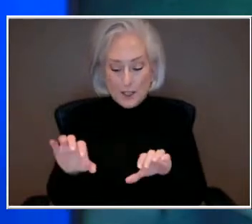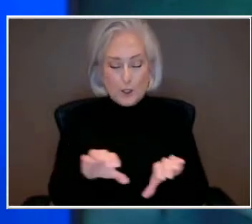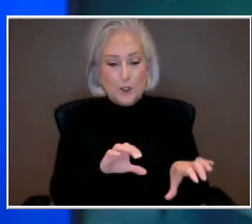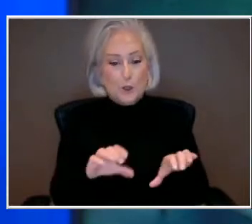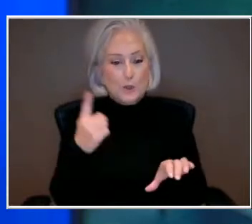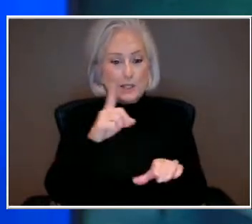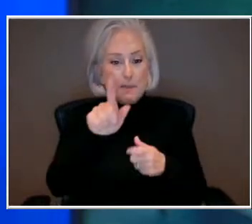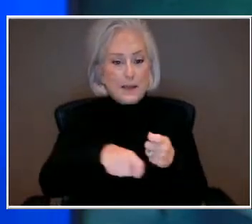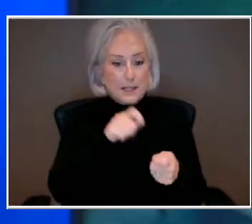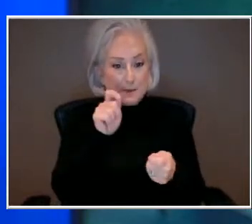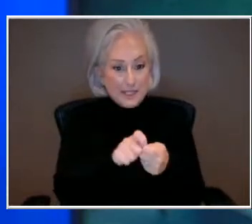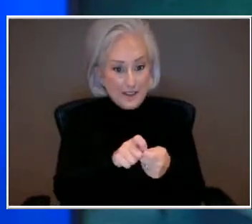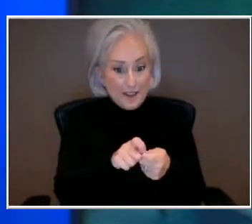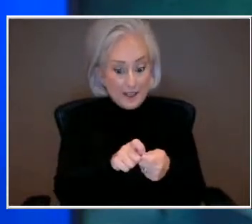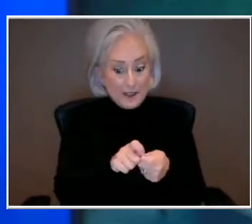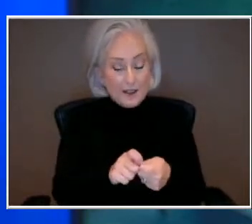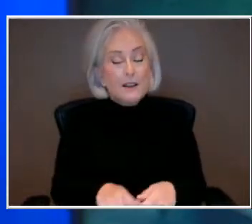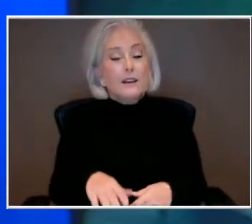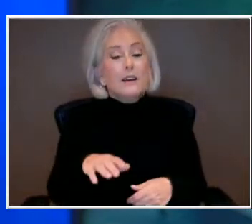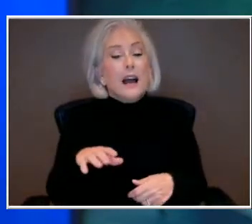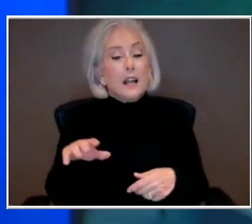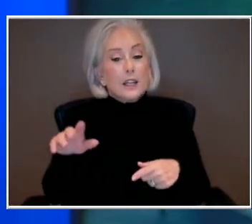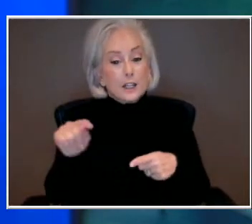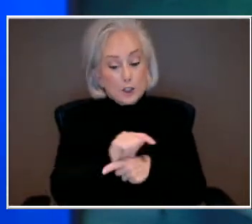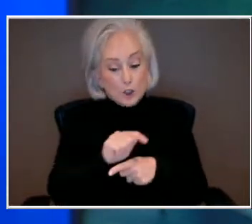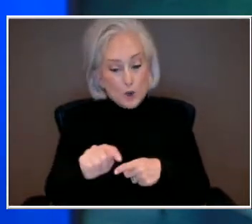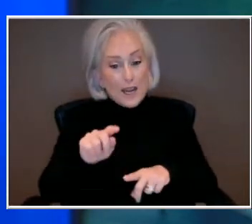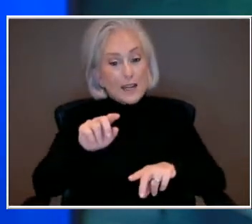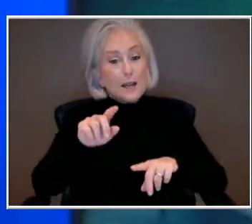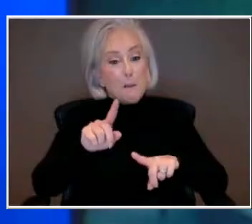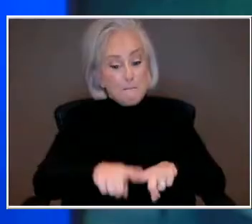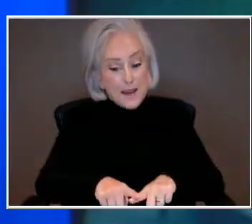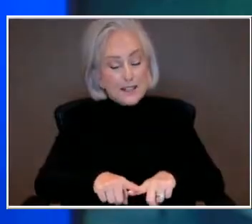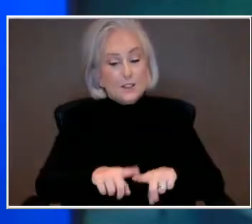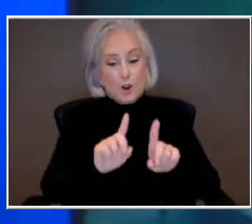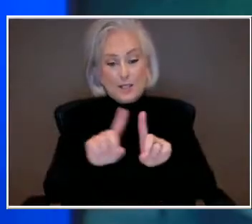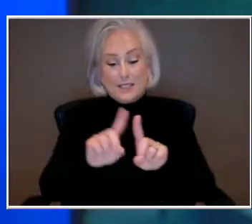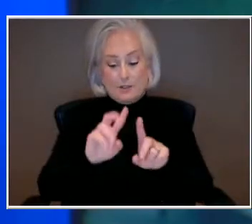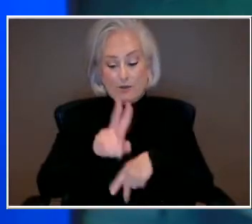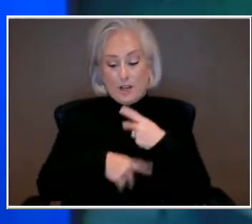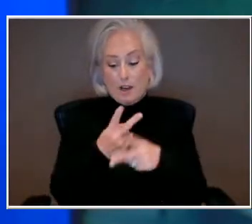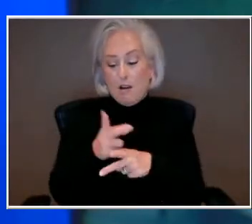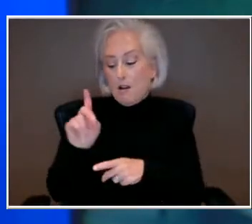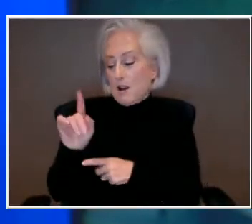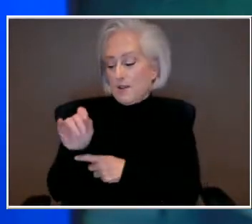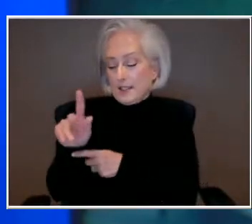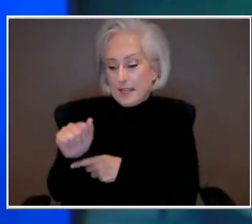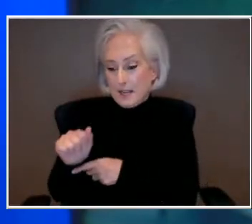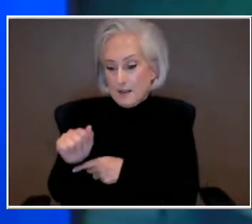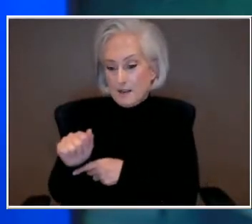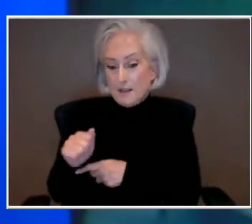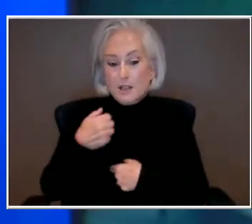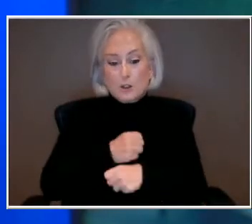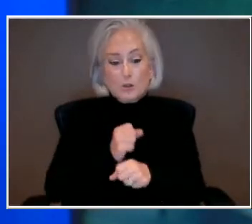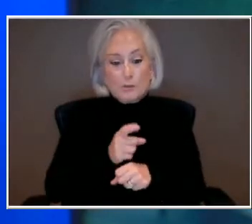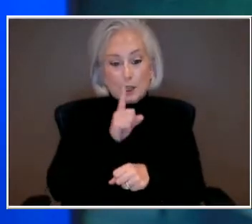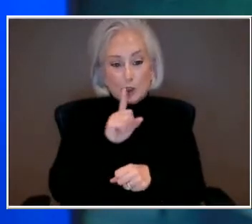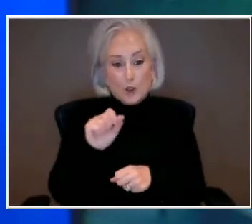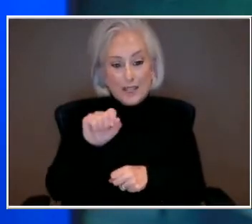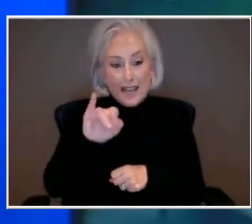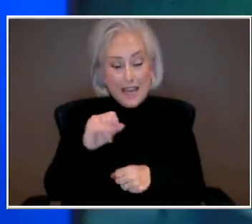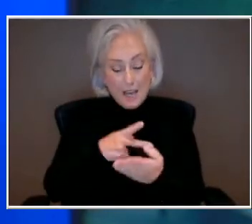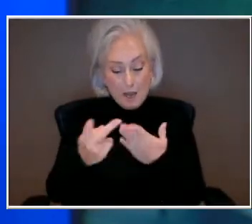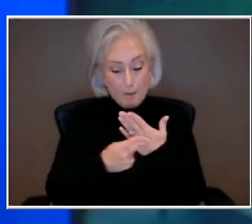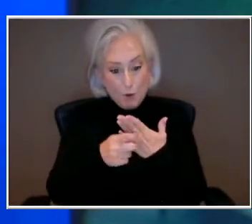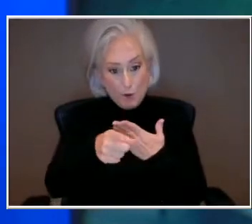trained on different sets of data. So you want to make sure that the AI program that you're using has a wide variety of data, that it's